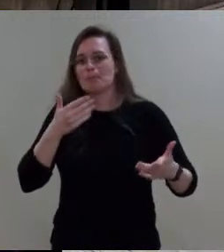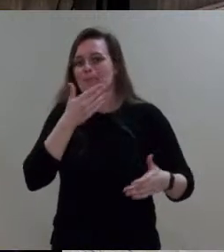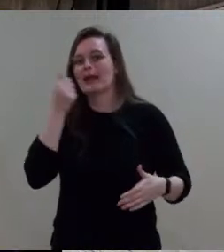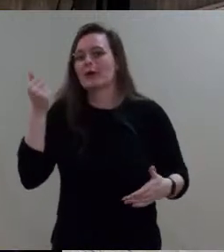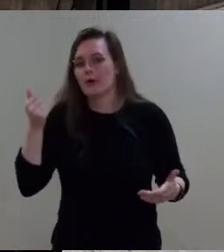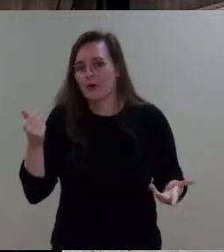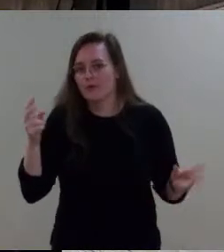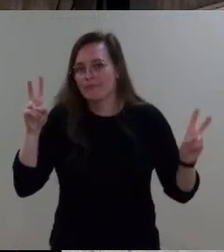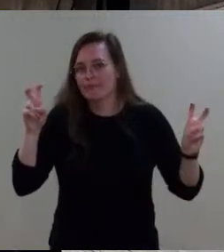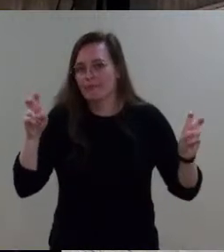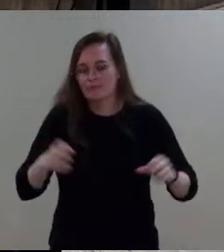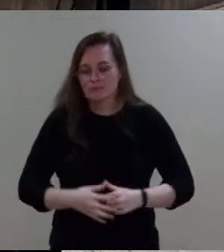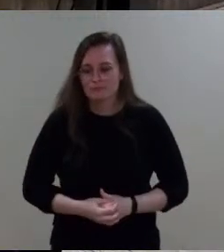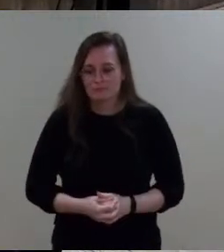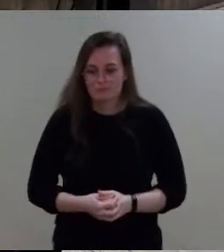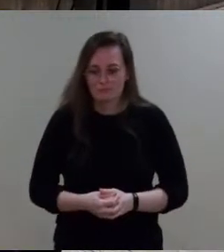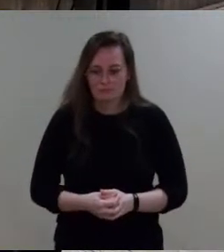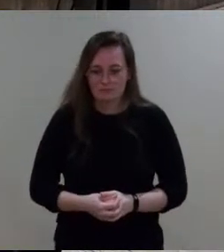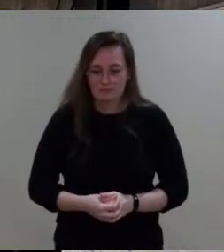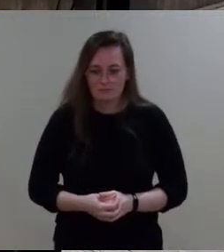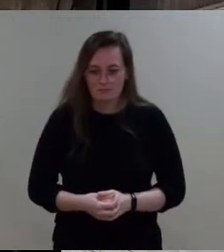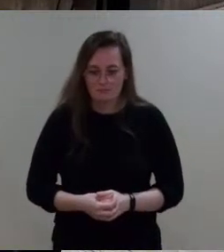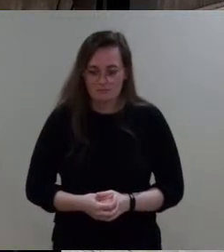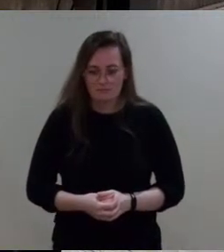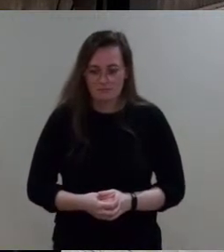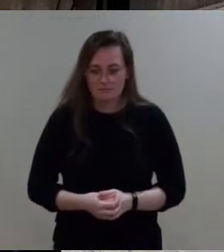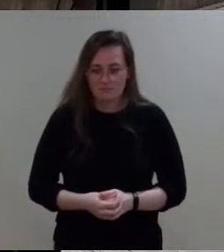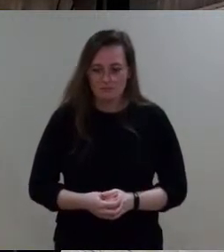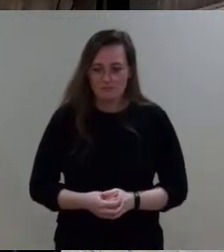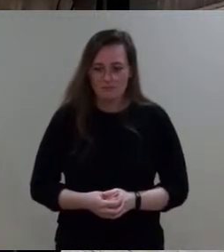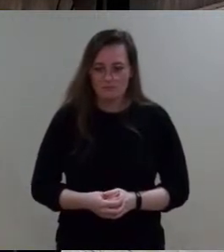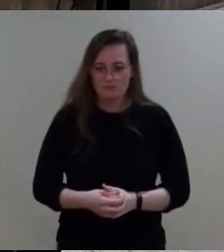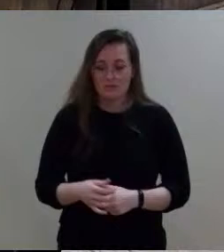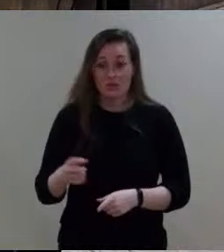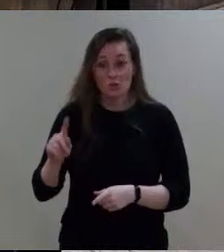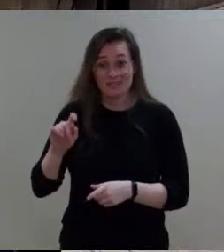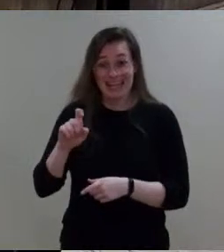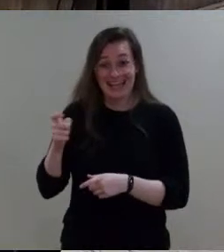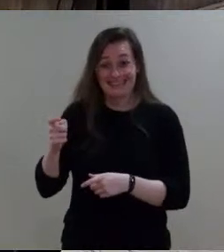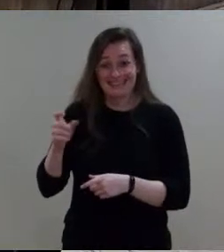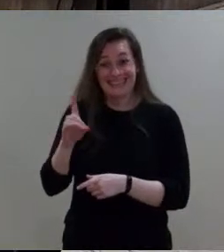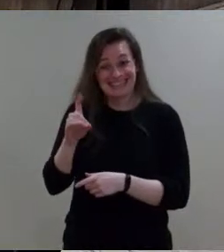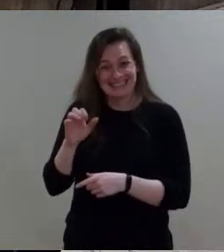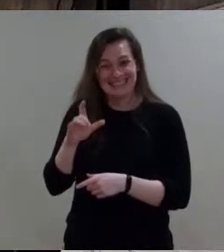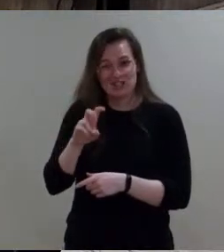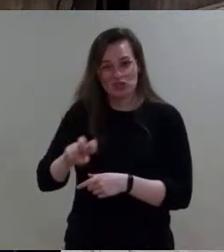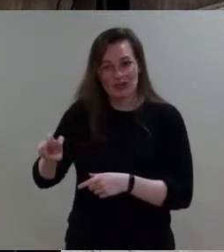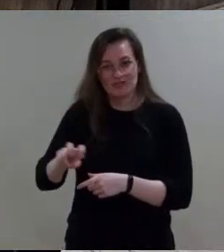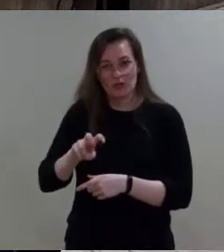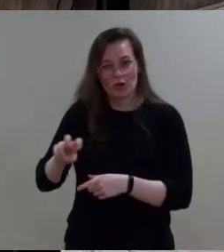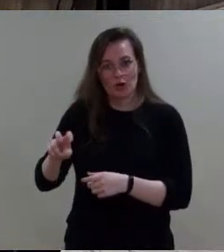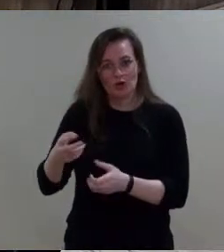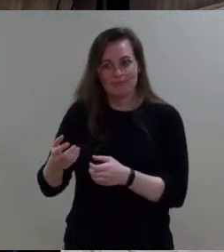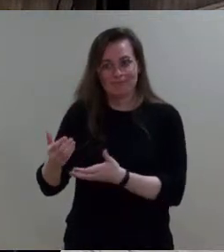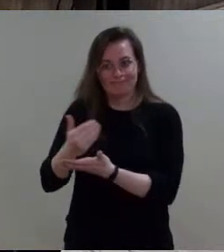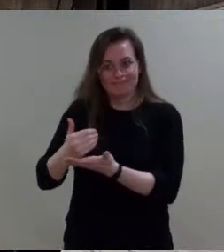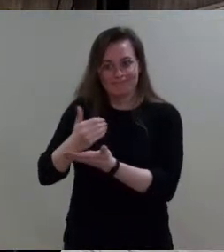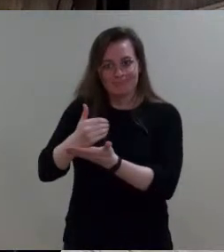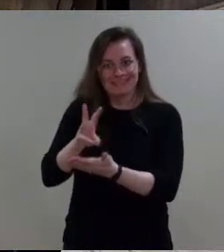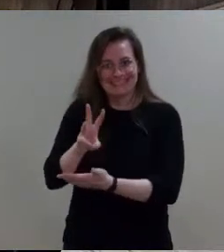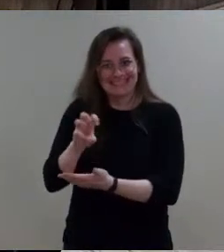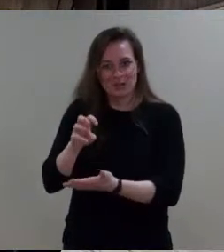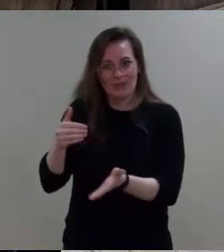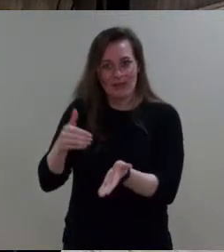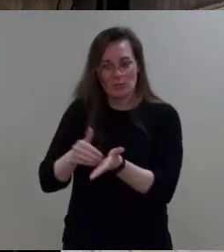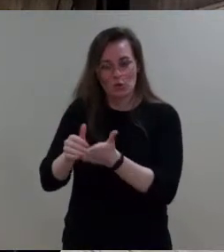So if you look at the deed transfer tax conservatively generating $650,000 a year, I'm not sure what 1